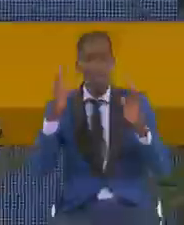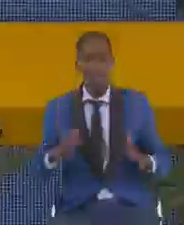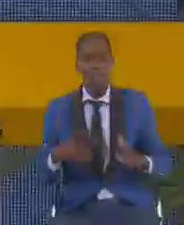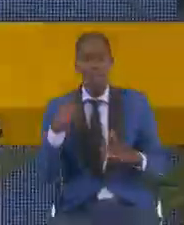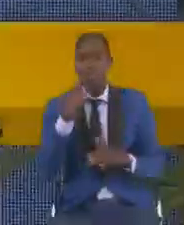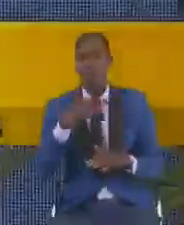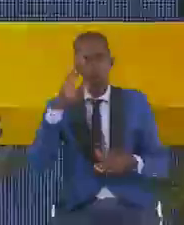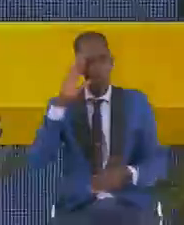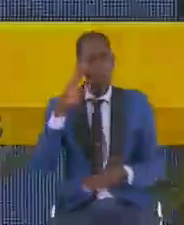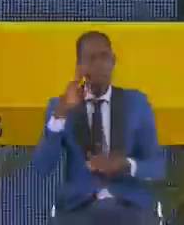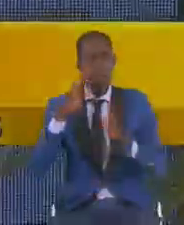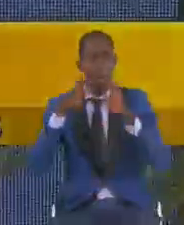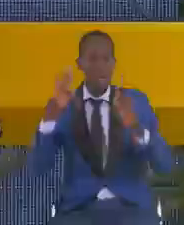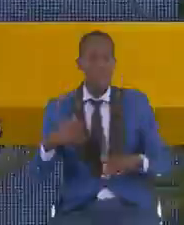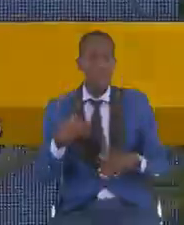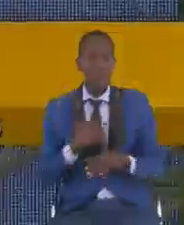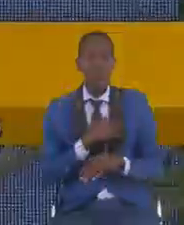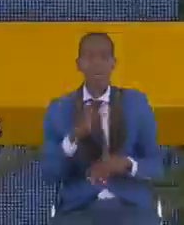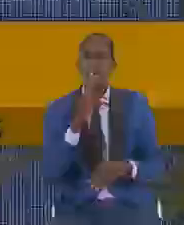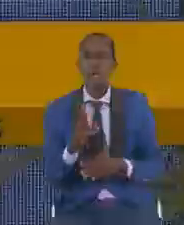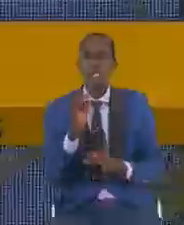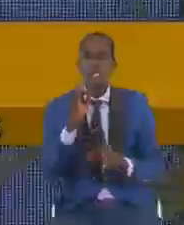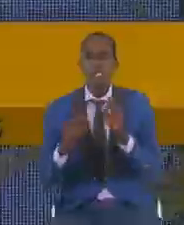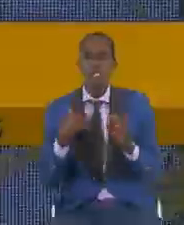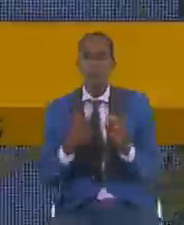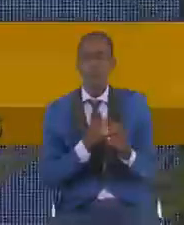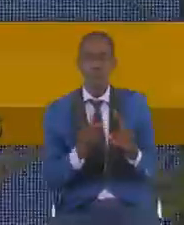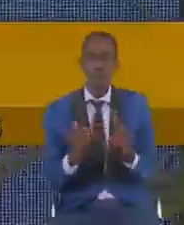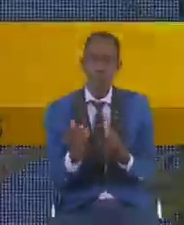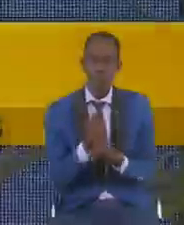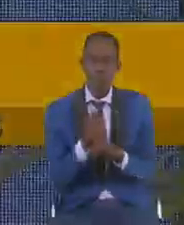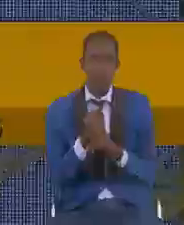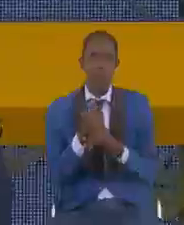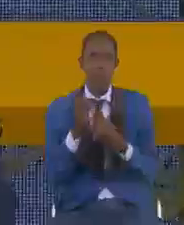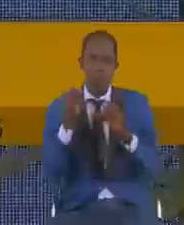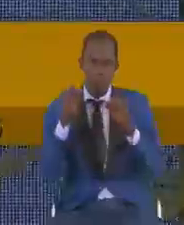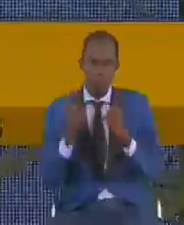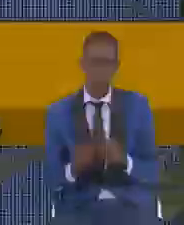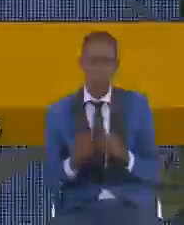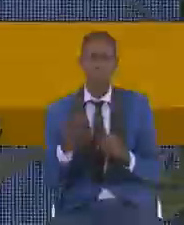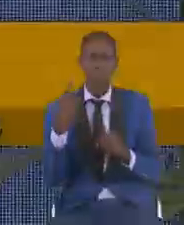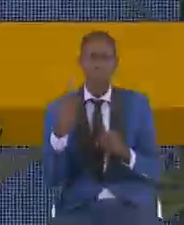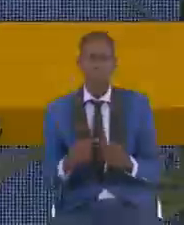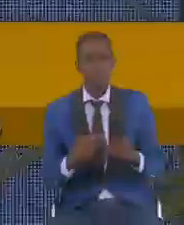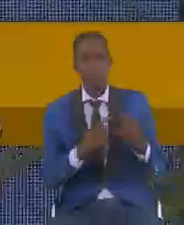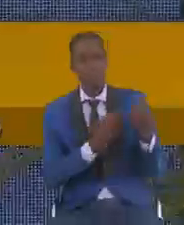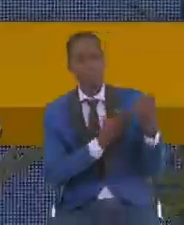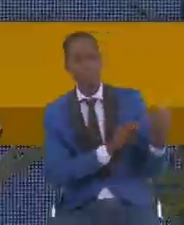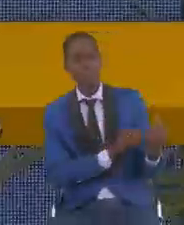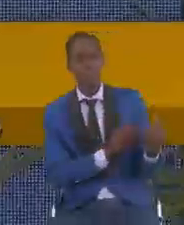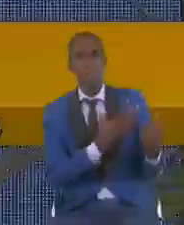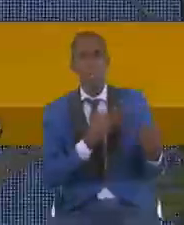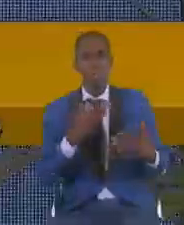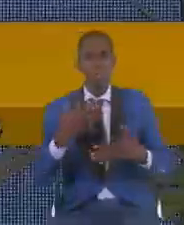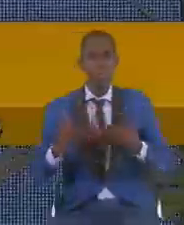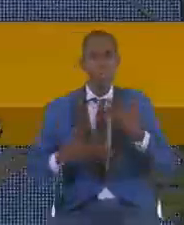if we hold fast, hold firm the confidence and the rejoicing